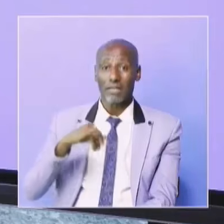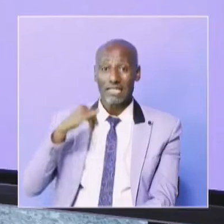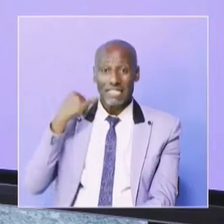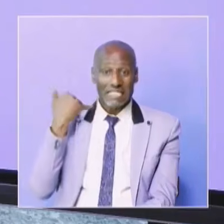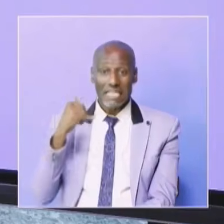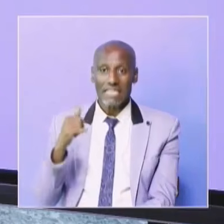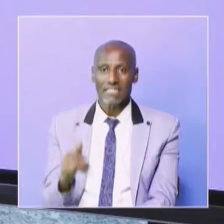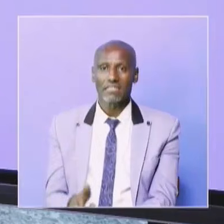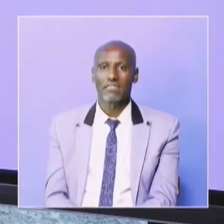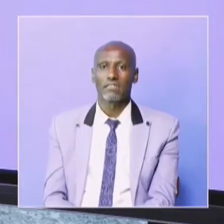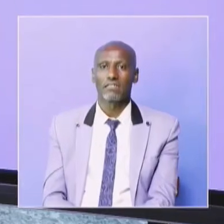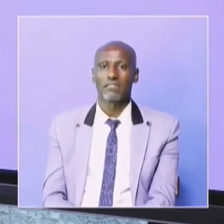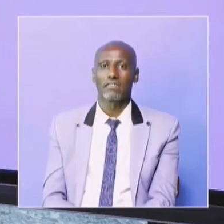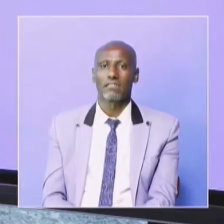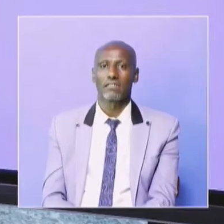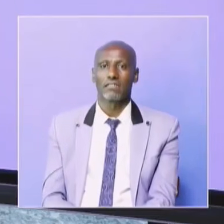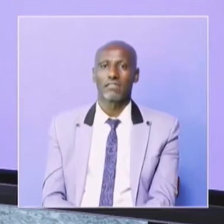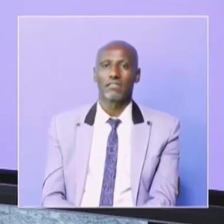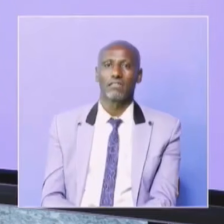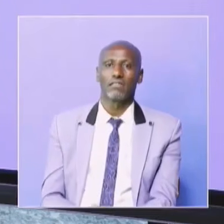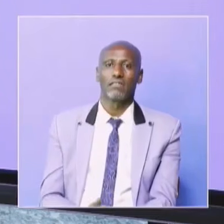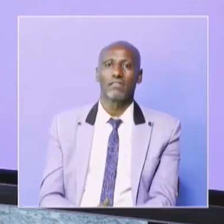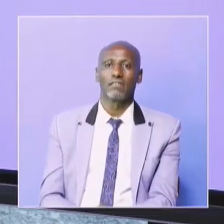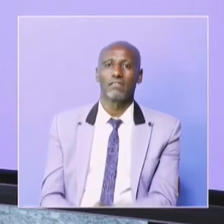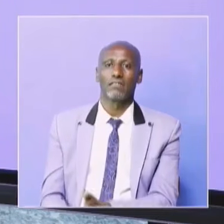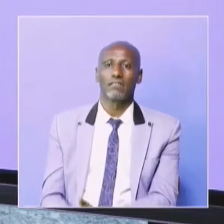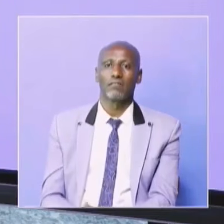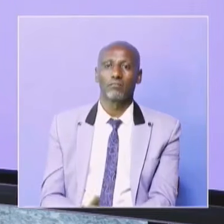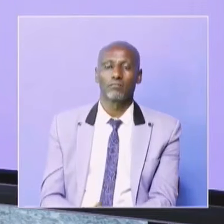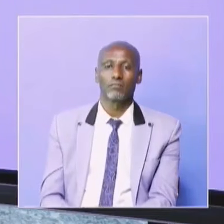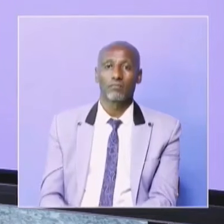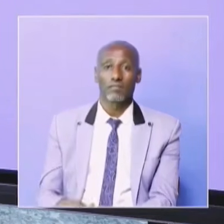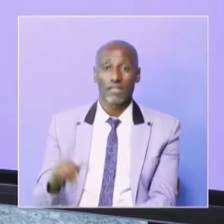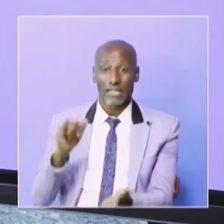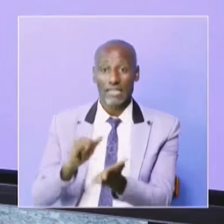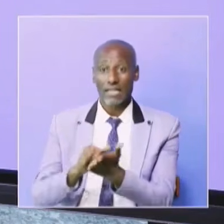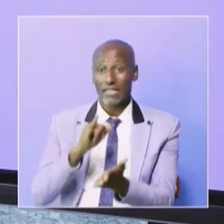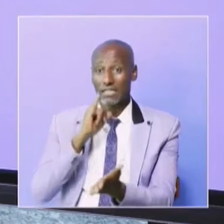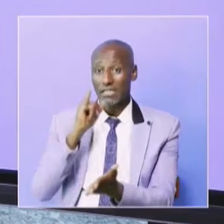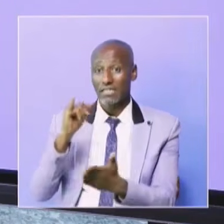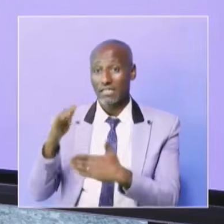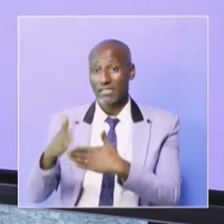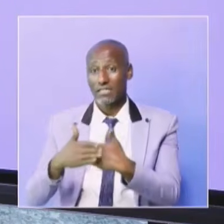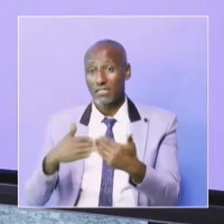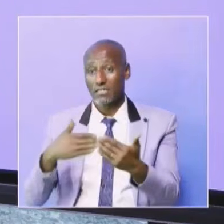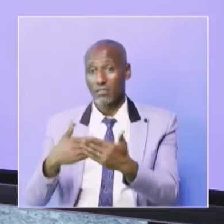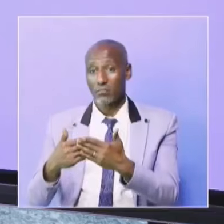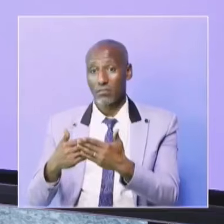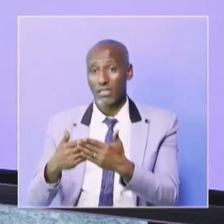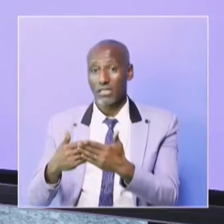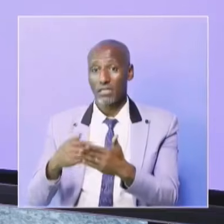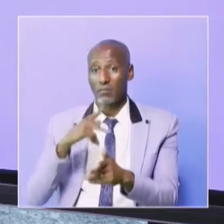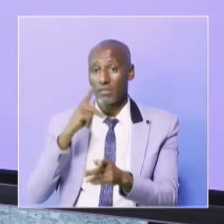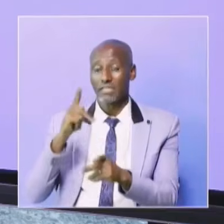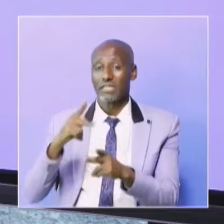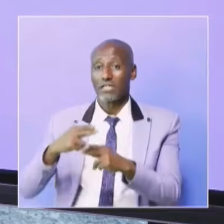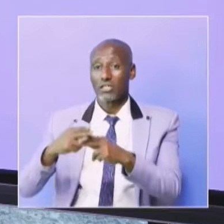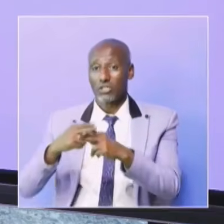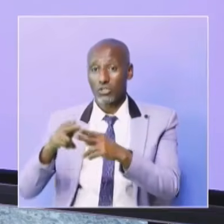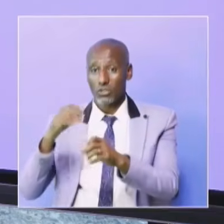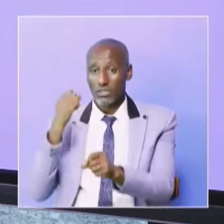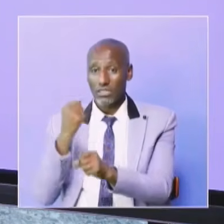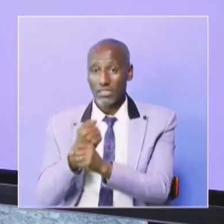What happened? Yes, very good. That is what? Simple present. A short action,